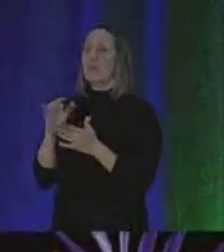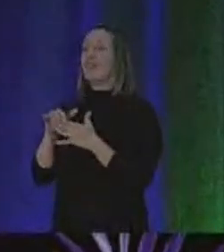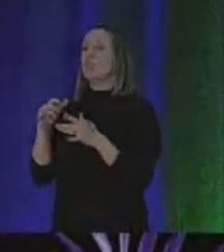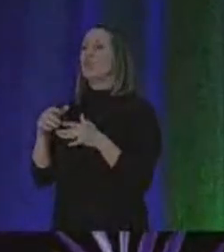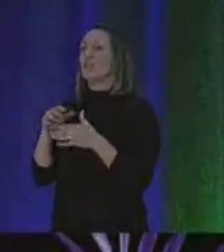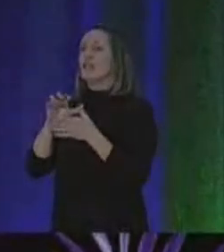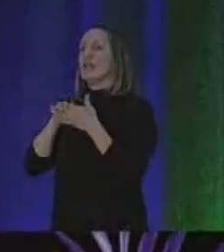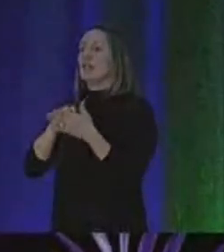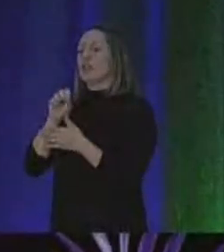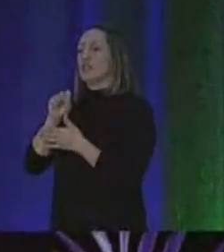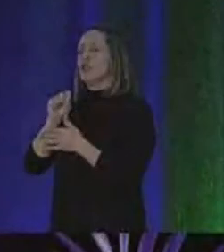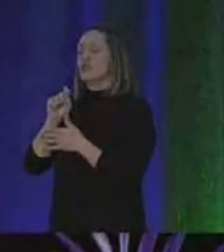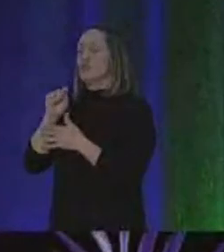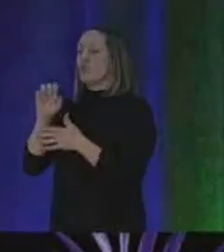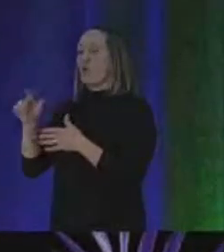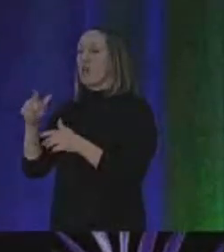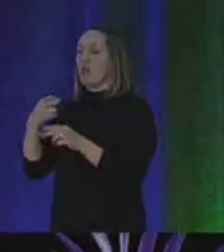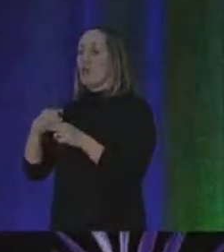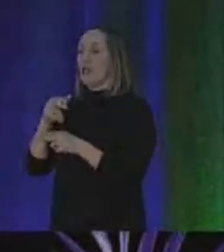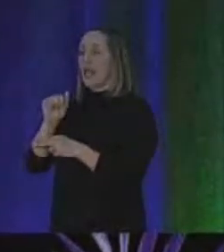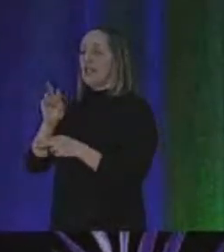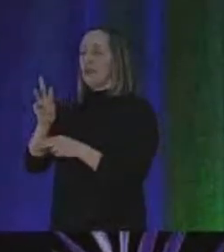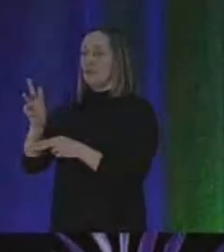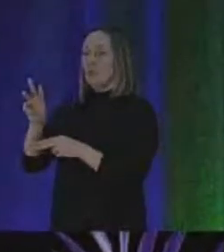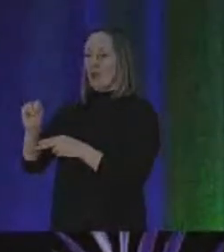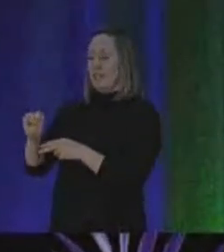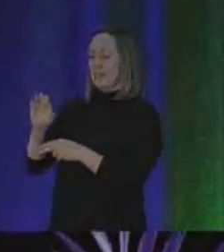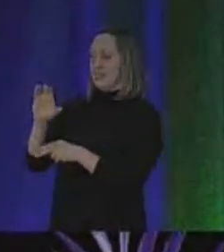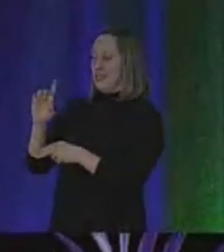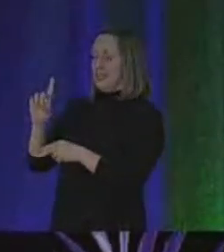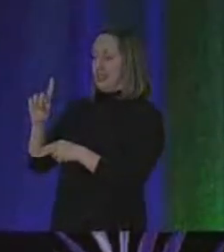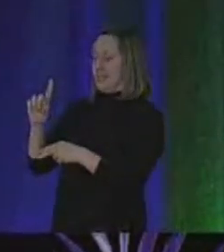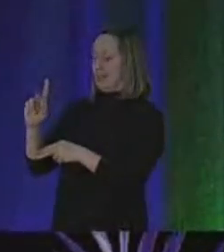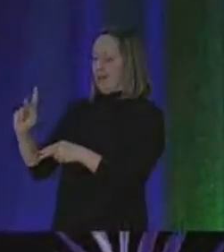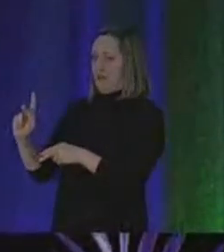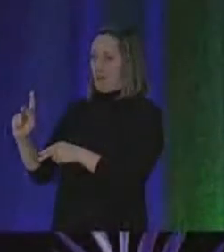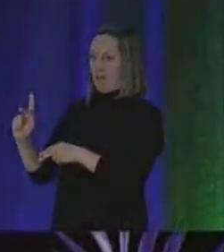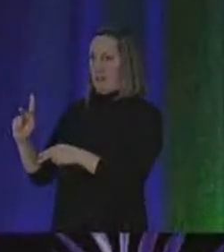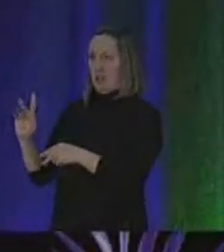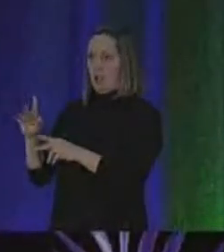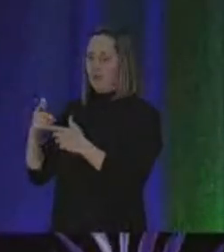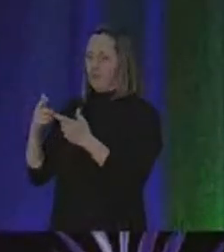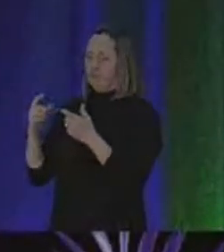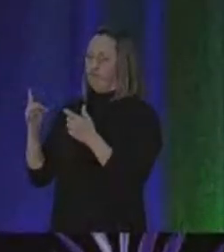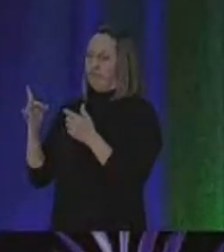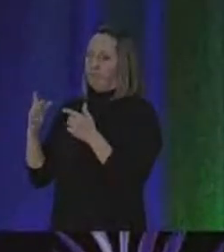tool called the AWS CDK. I'm a huge fan of it.